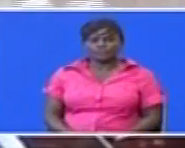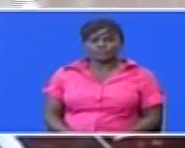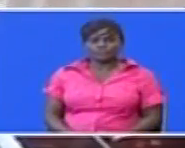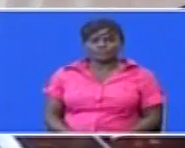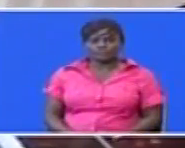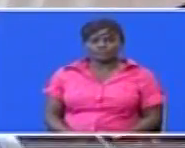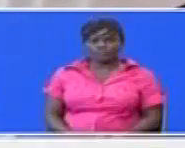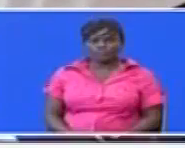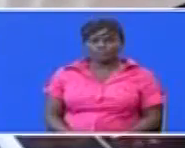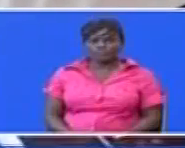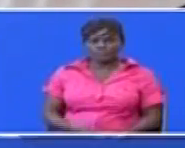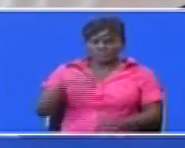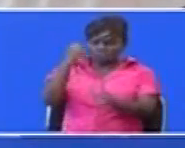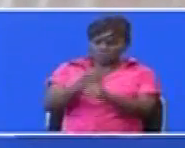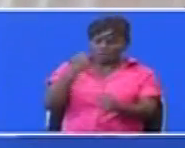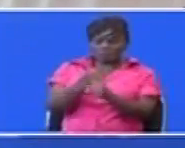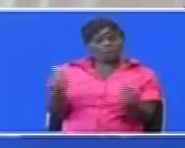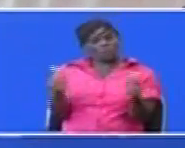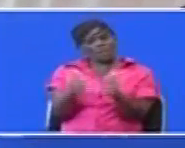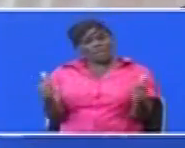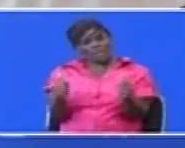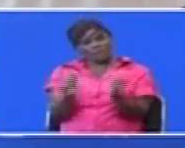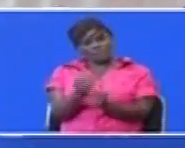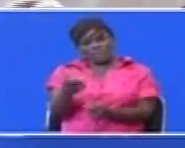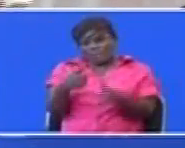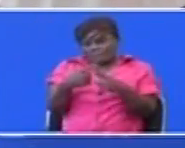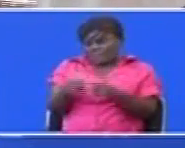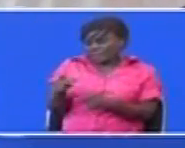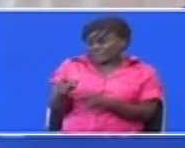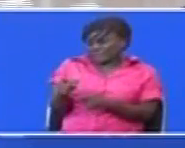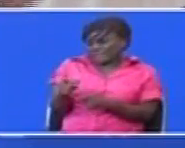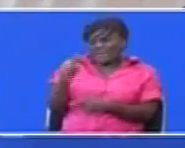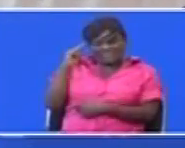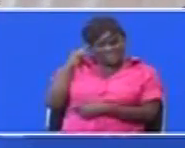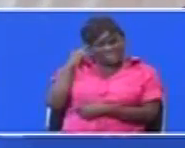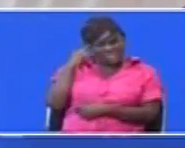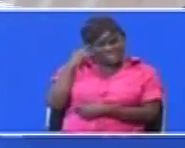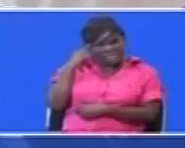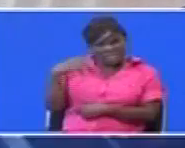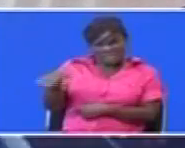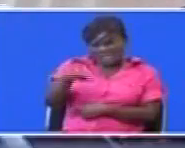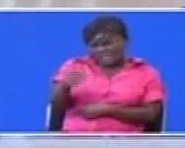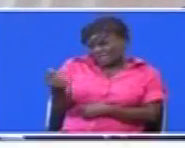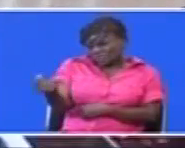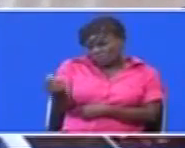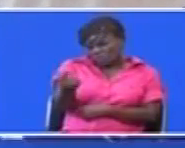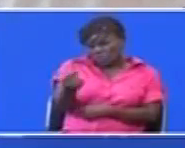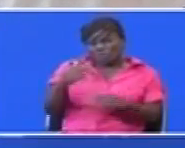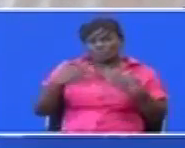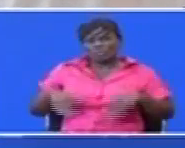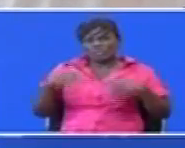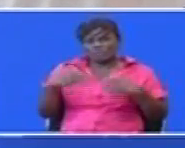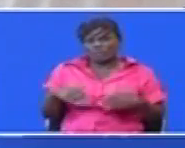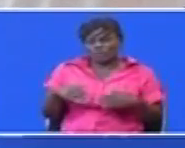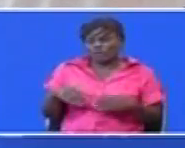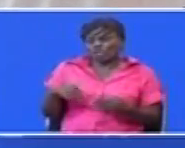Peter, tumefanya kazi vizuri na wao. Lakini naonekana kuna mahali tangu juzi watu wanataka